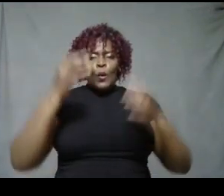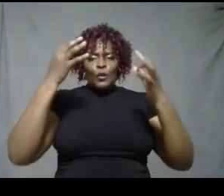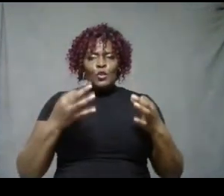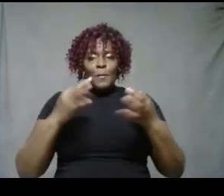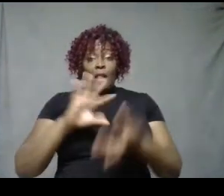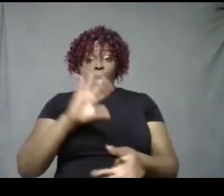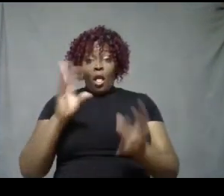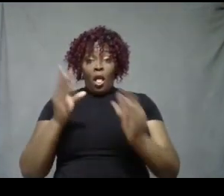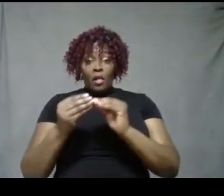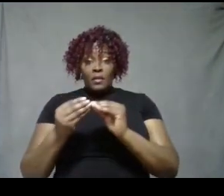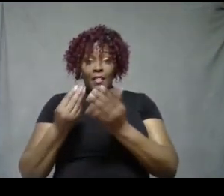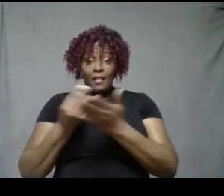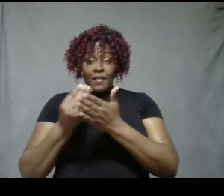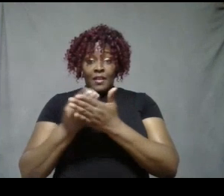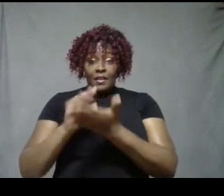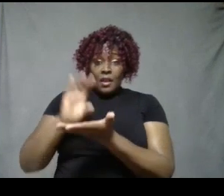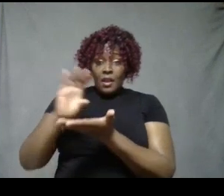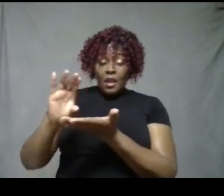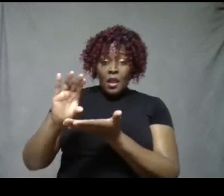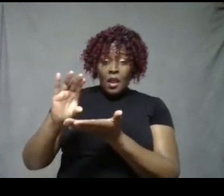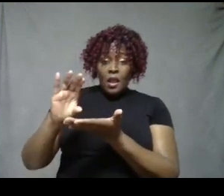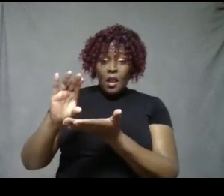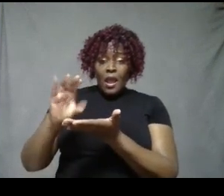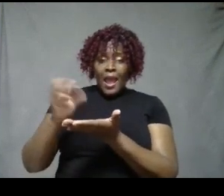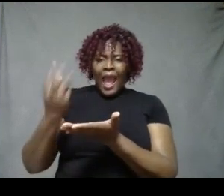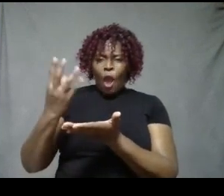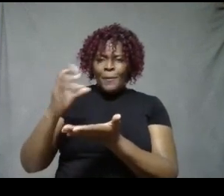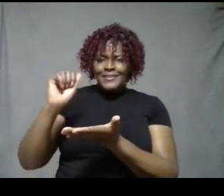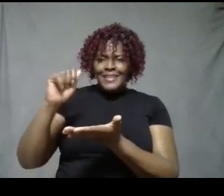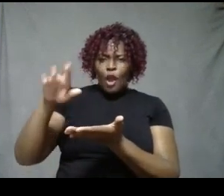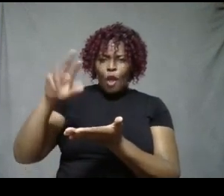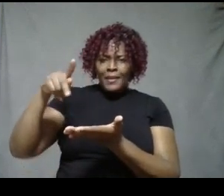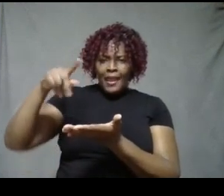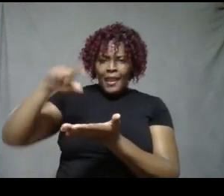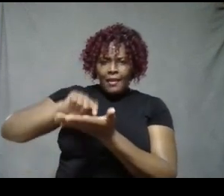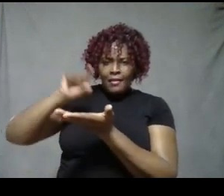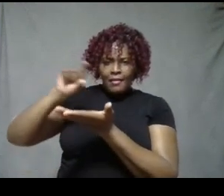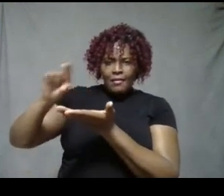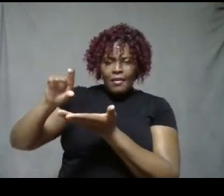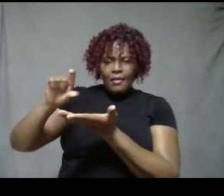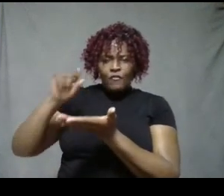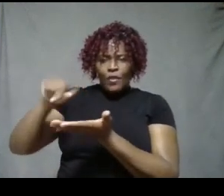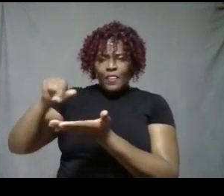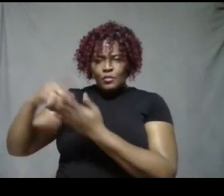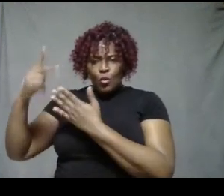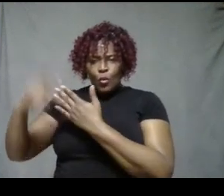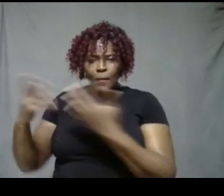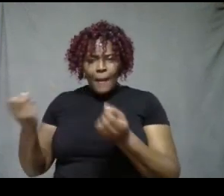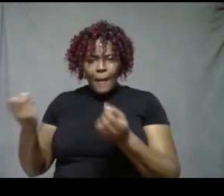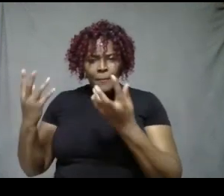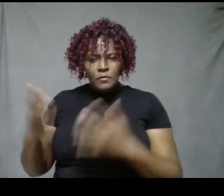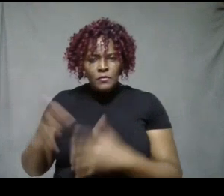amount allocated for the program, how much of our ARPA funds will we allocating to this program?